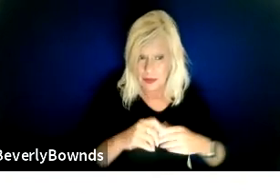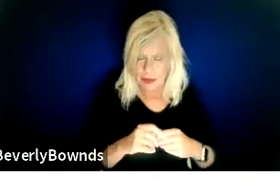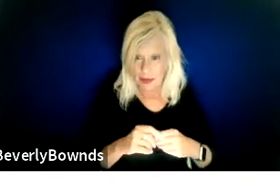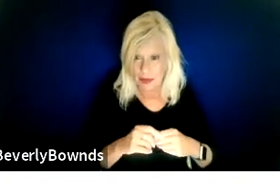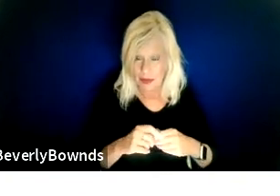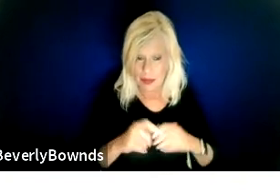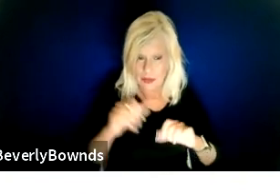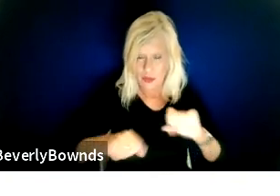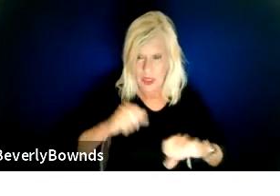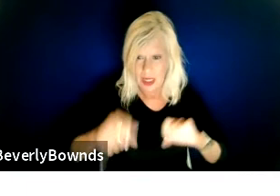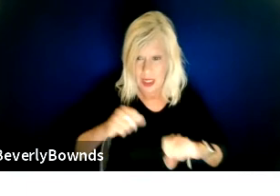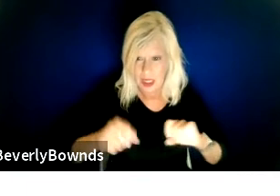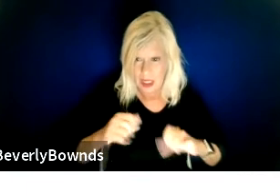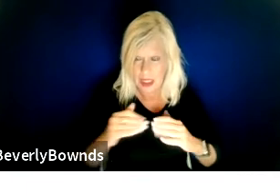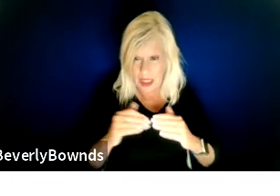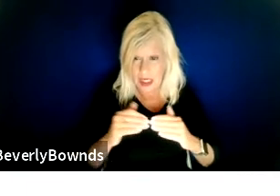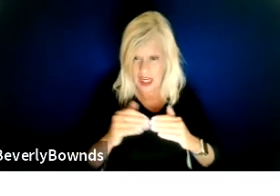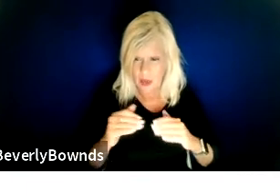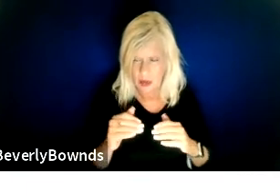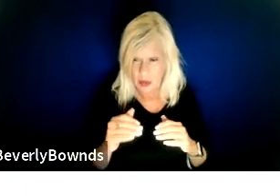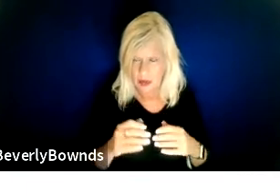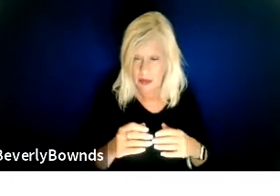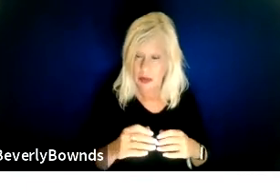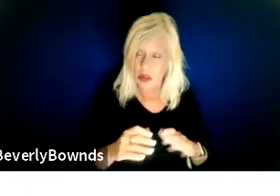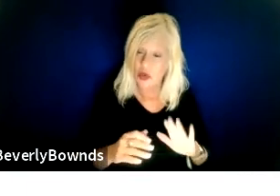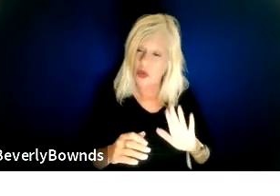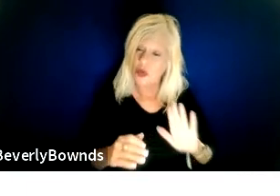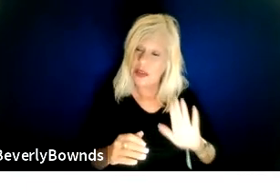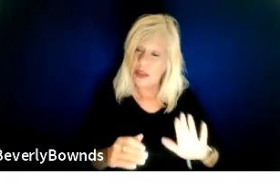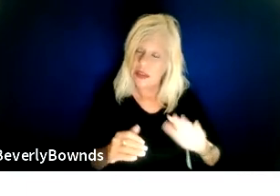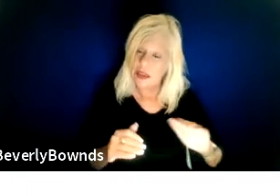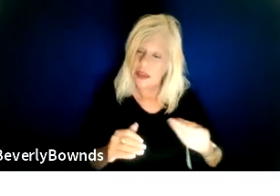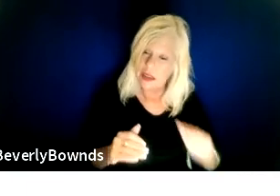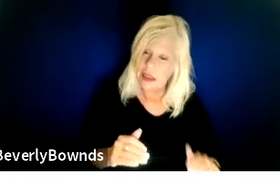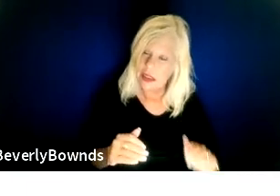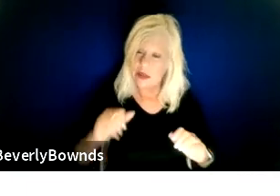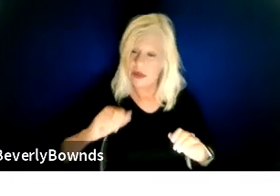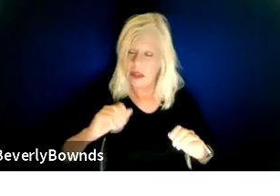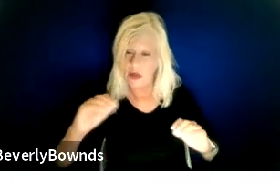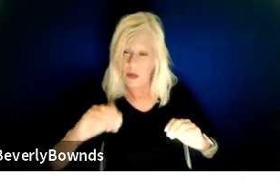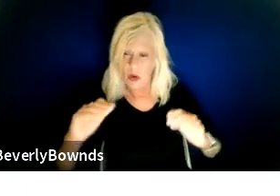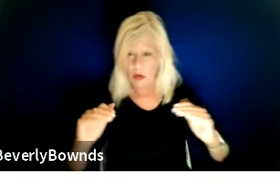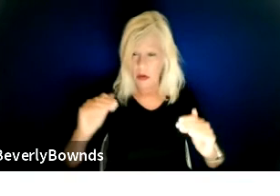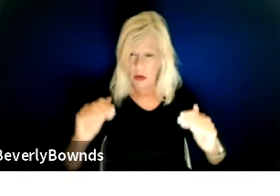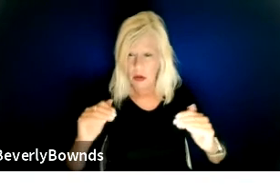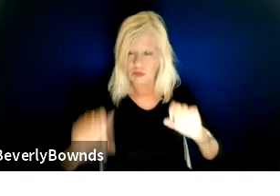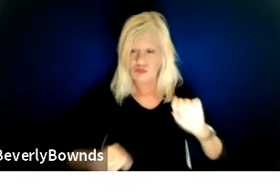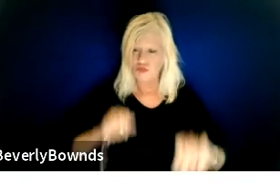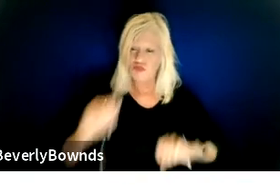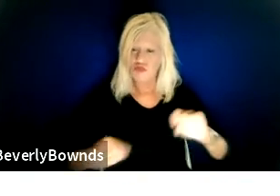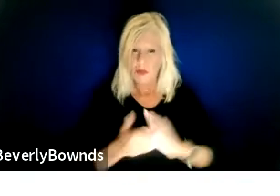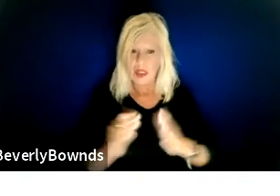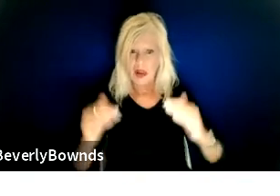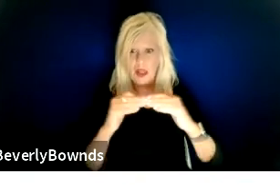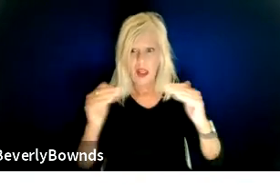crank with equal cadence, almost equal cadence on the right and left side with their strong and weak side. We're requiring the individual